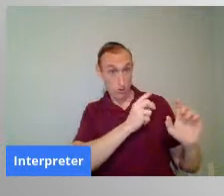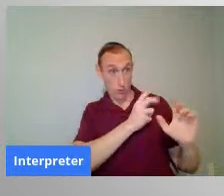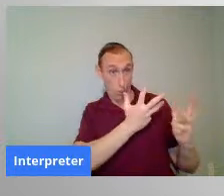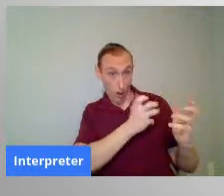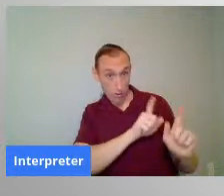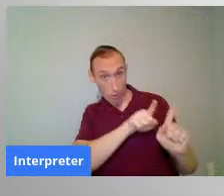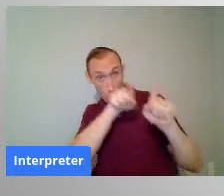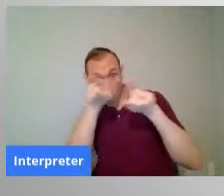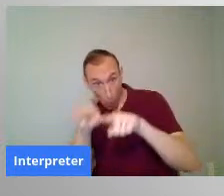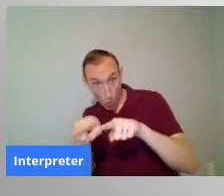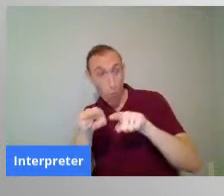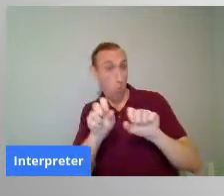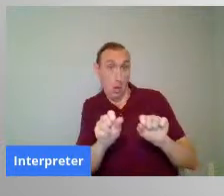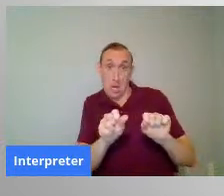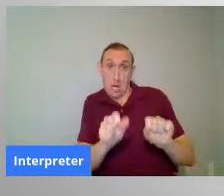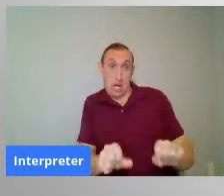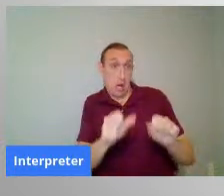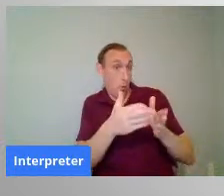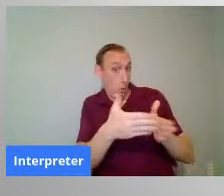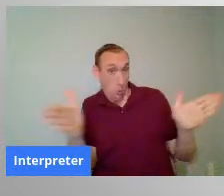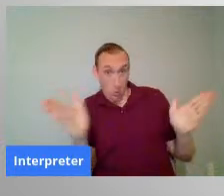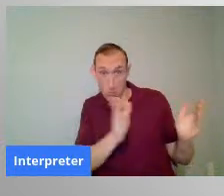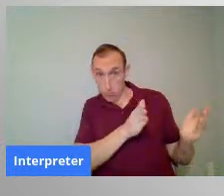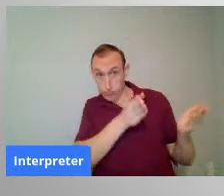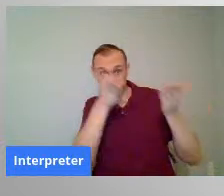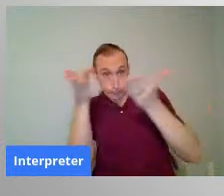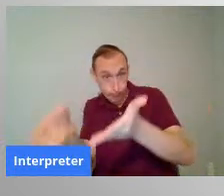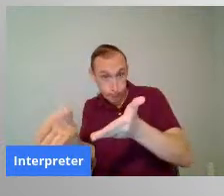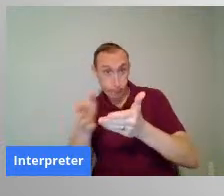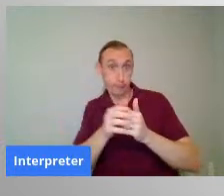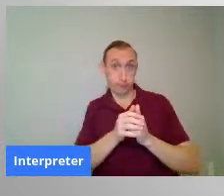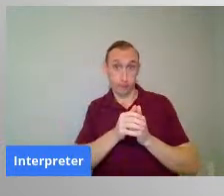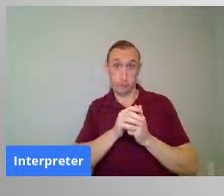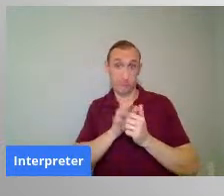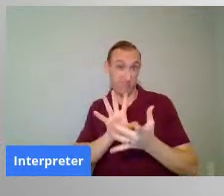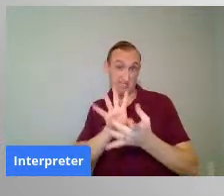could, I'm sure, just plug in and get the Zoom.